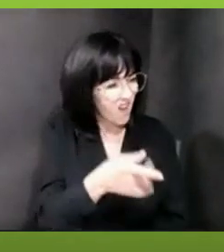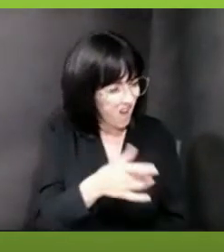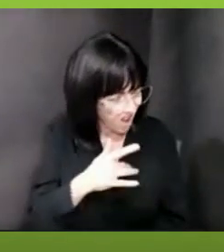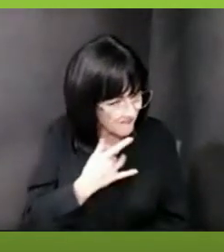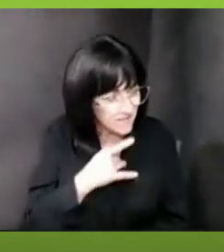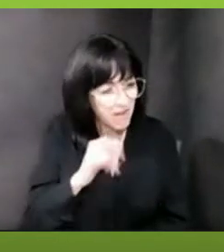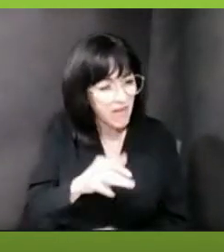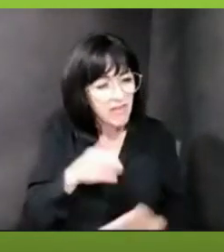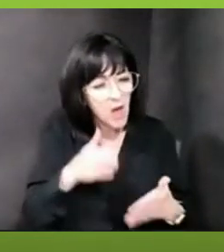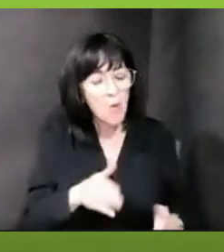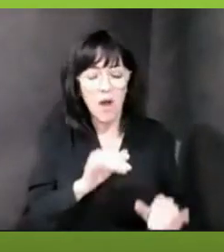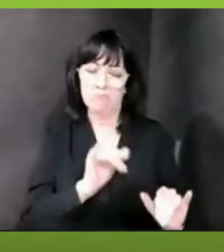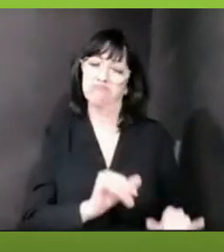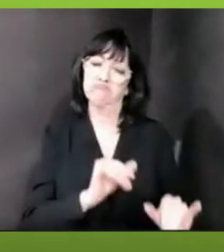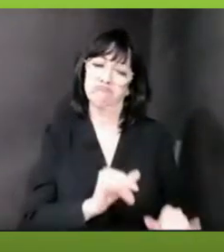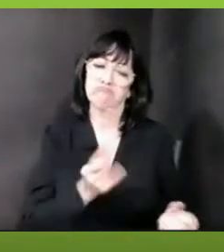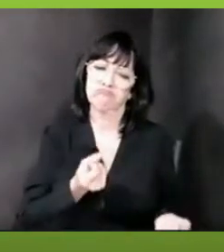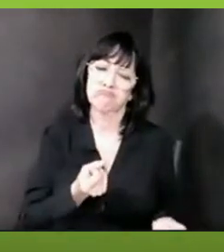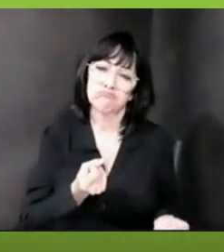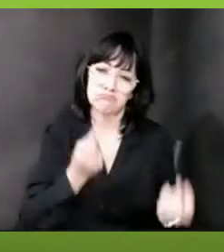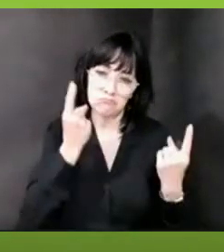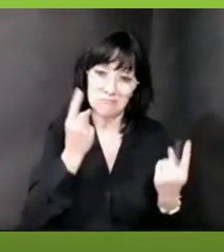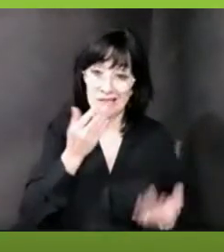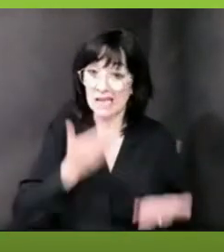sometimes their behaviors aren't what you would want.